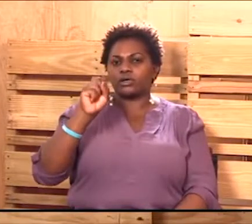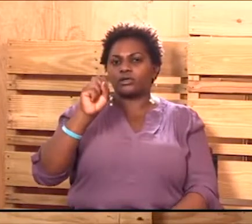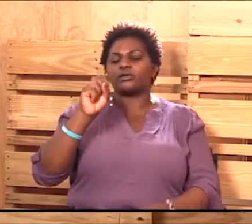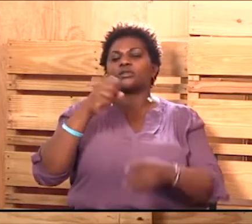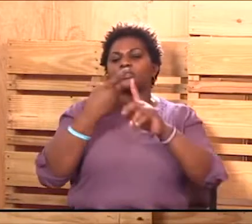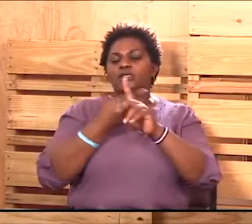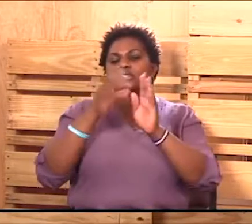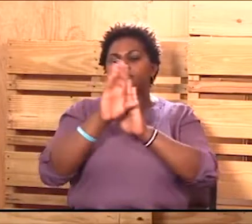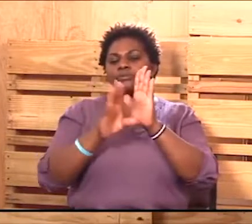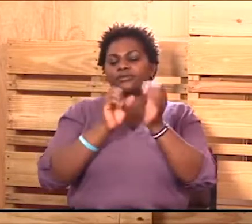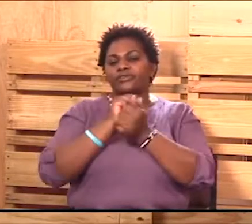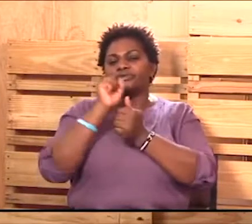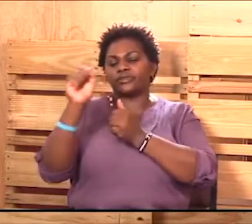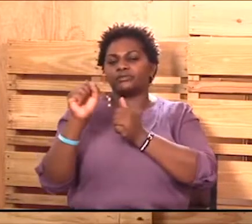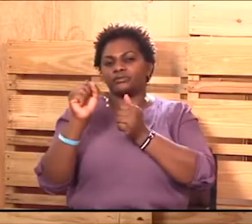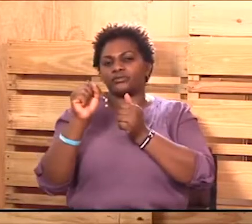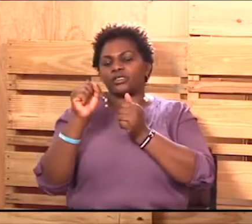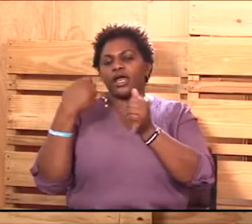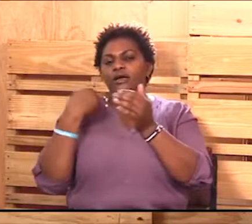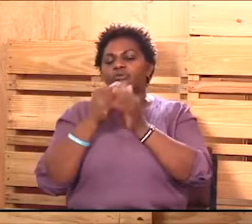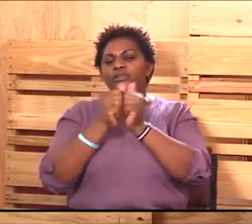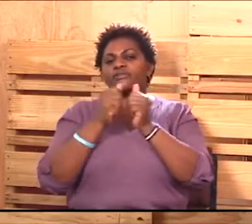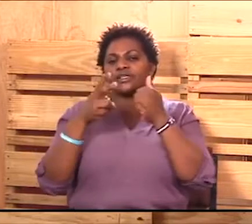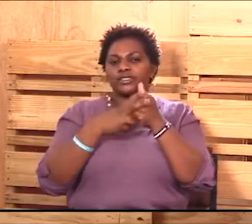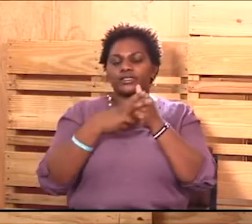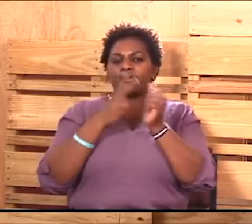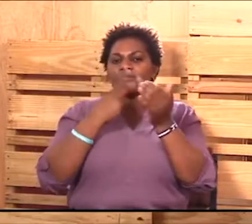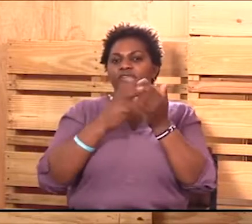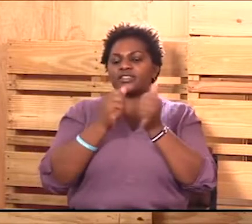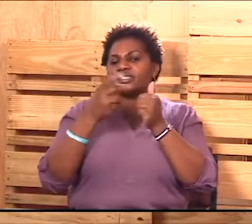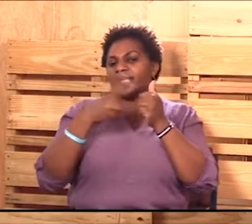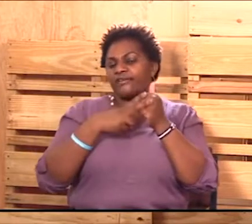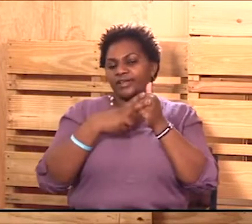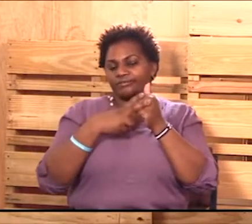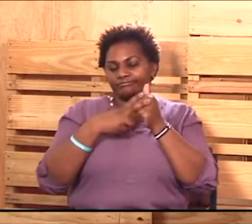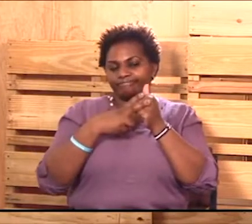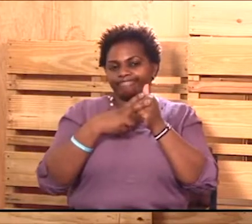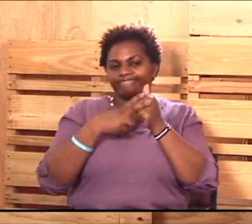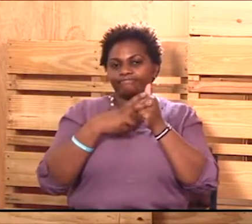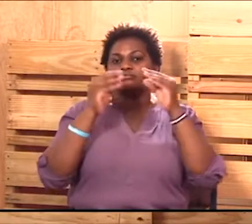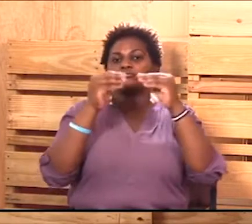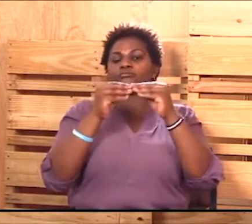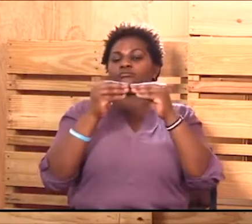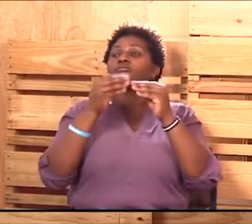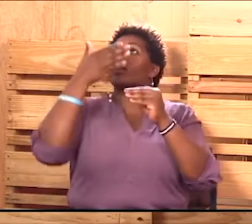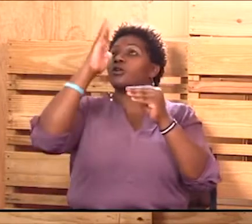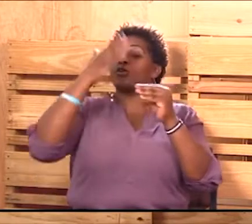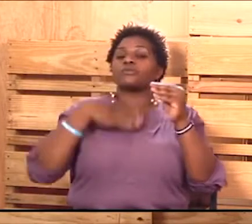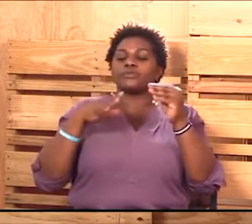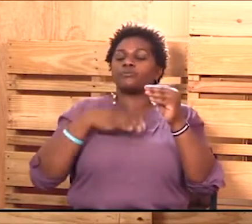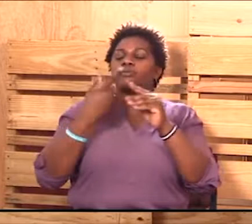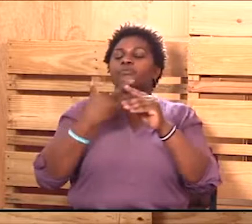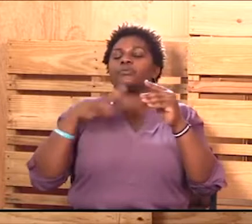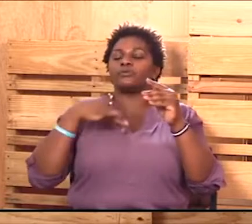from verse 22, all the way to chapter 17, verse 7. And here we meet the God's people, the people